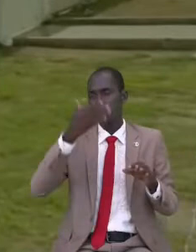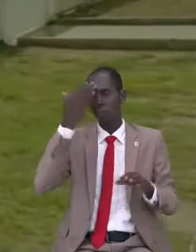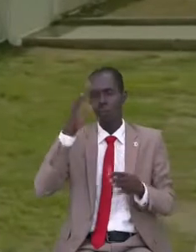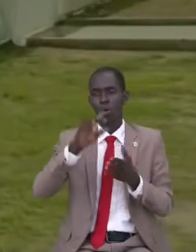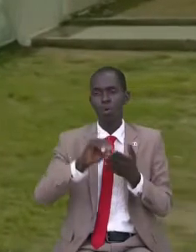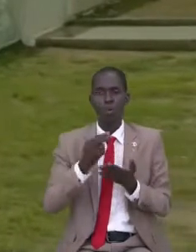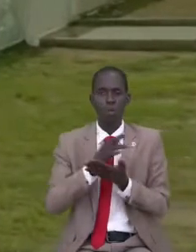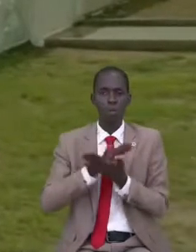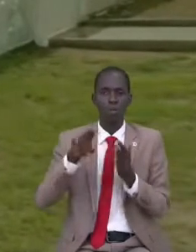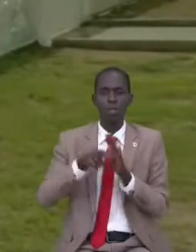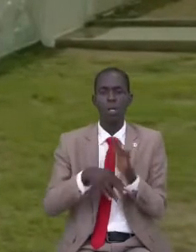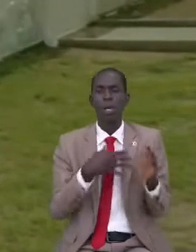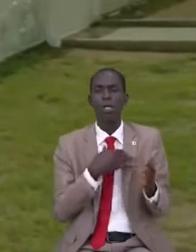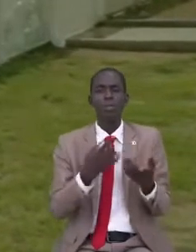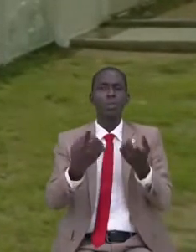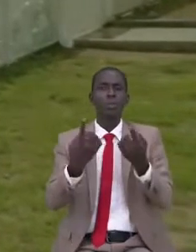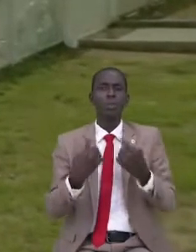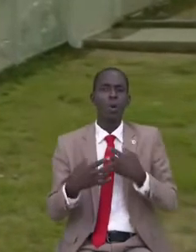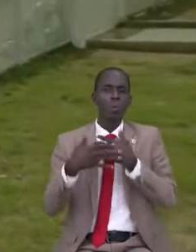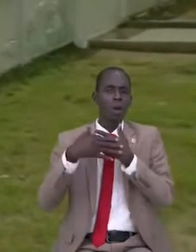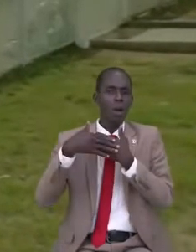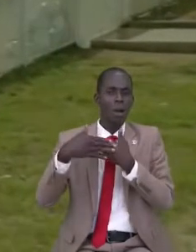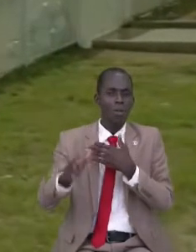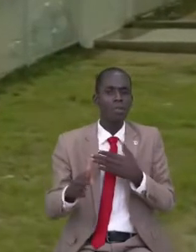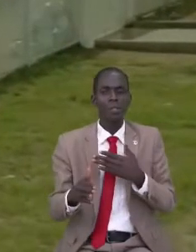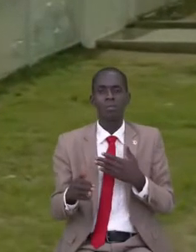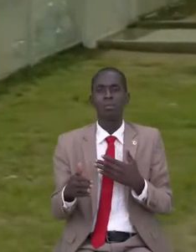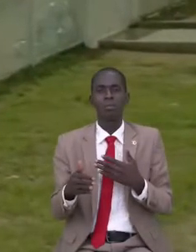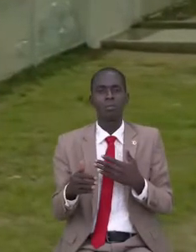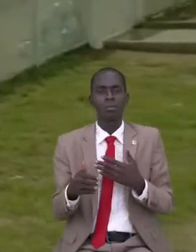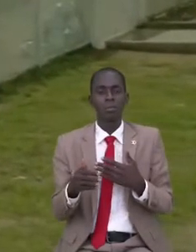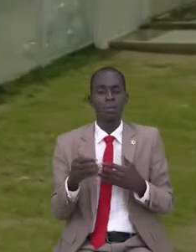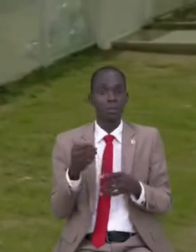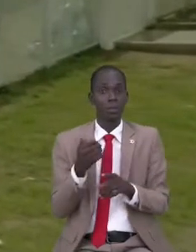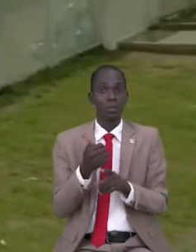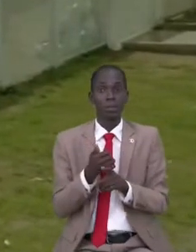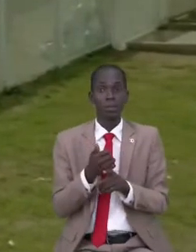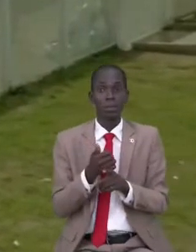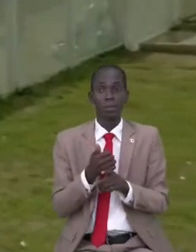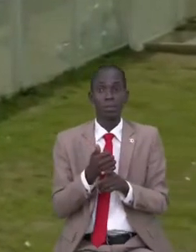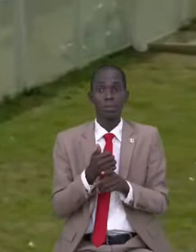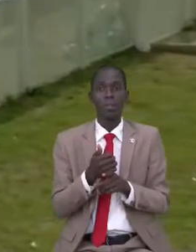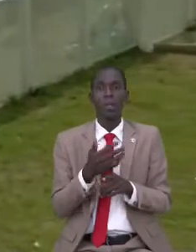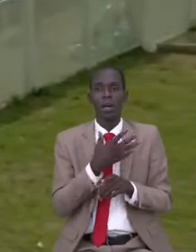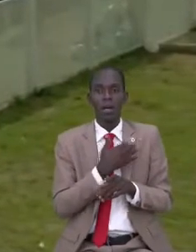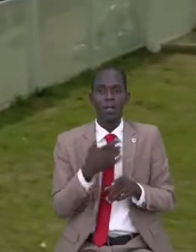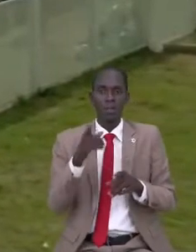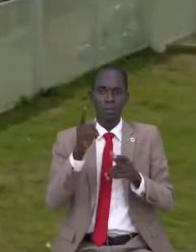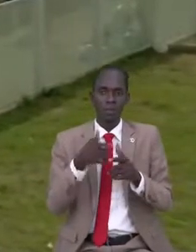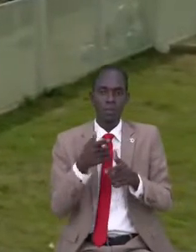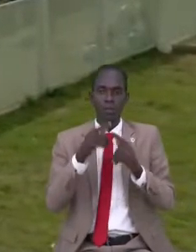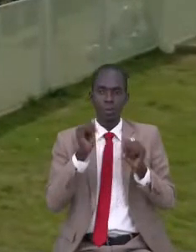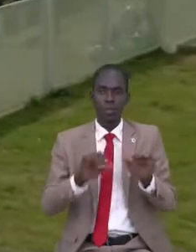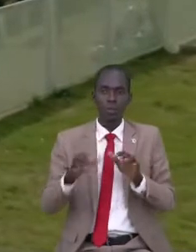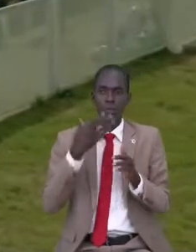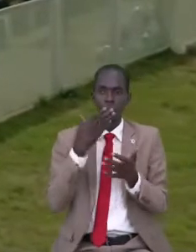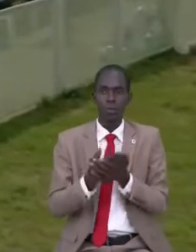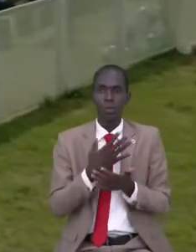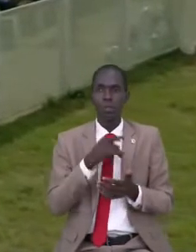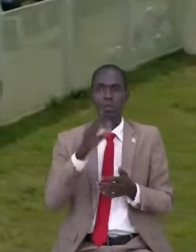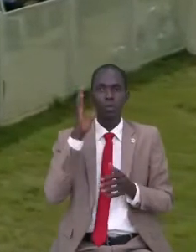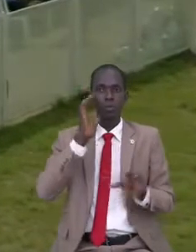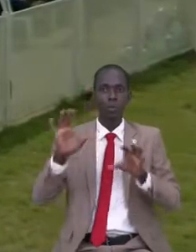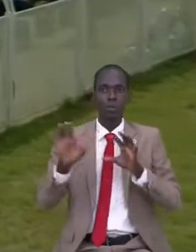then you come after settling that, then you can do good and you will do